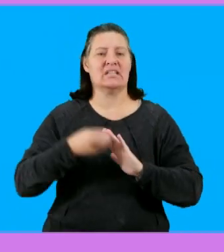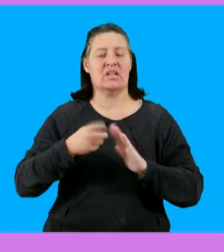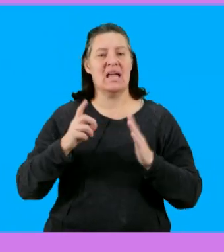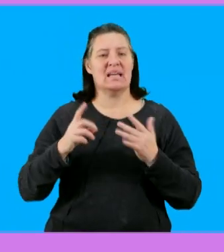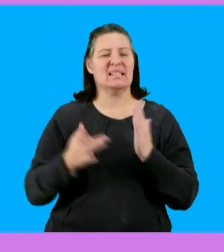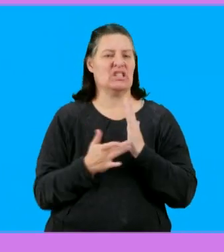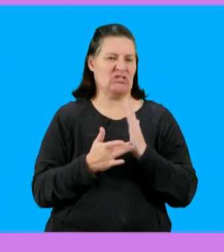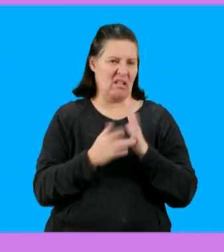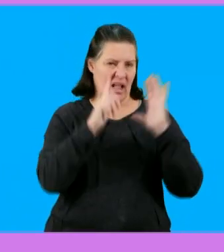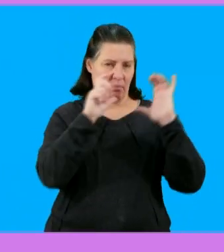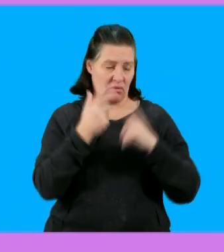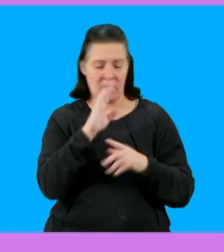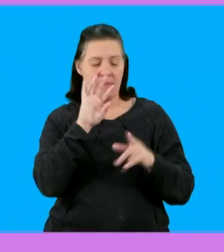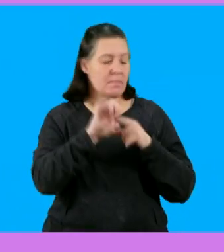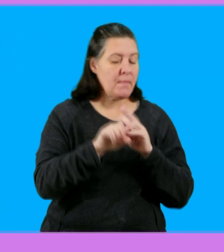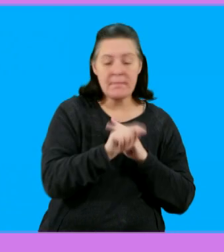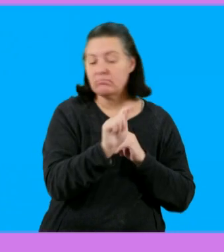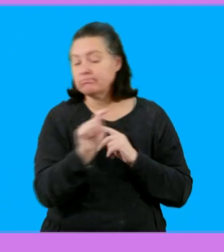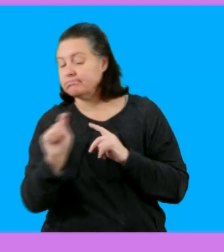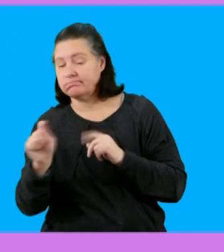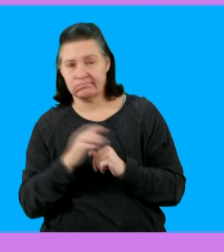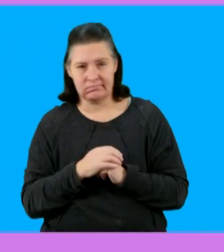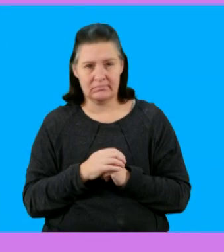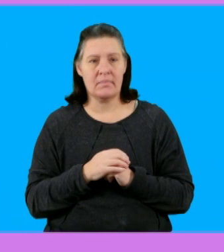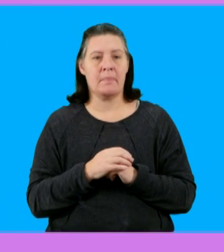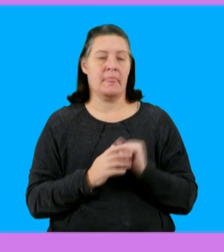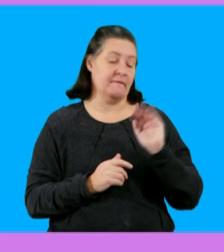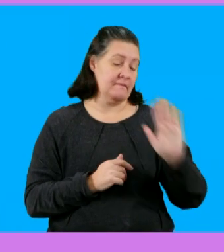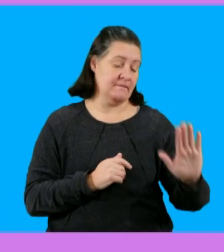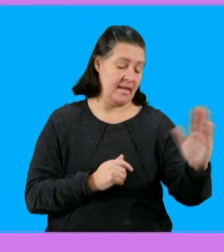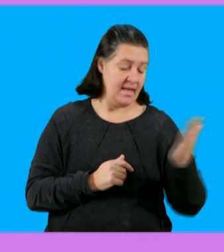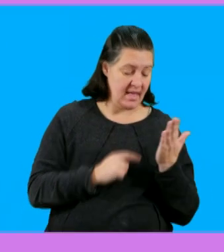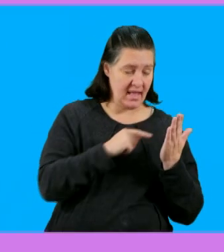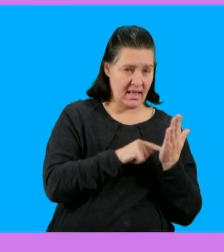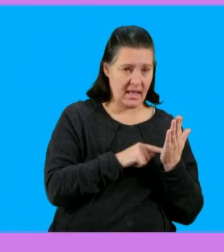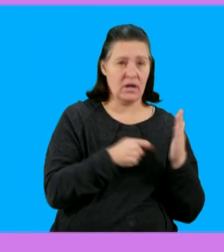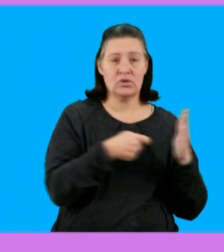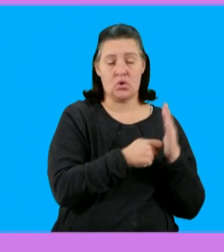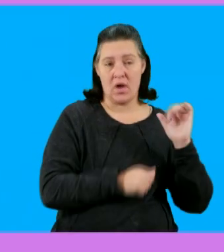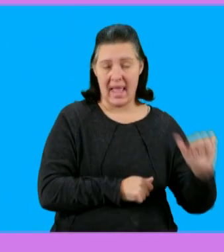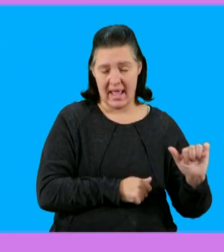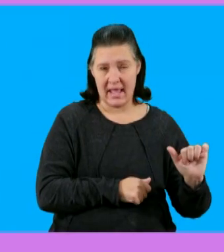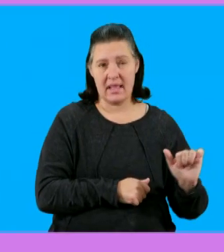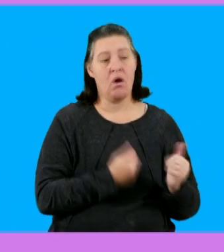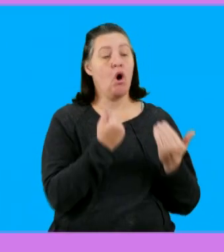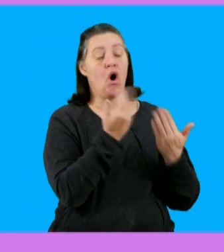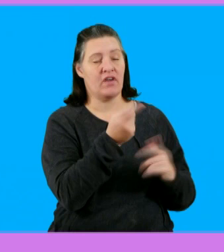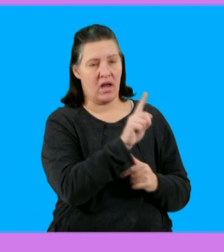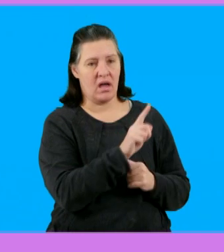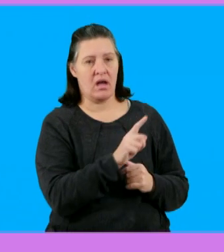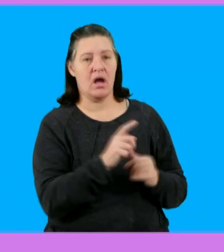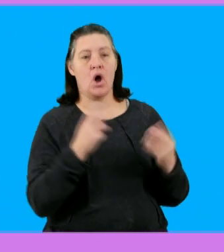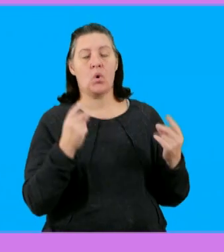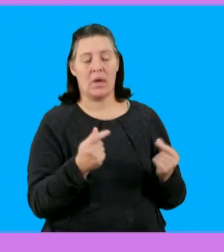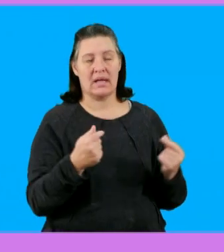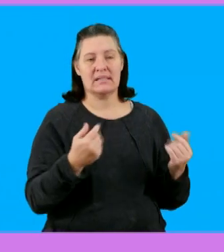digital camera. She finds the following deals. Okay, so here we have the deal. Store A offers her the following.